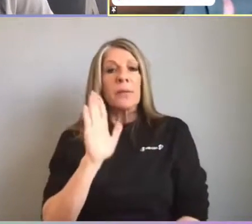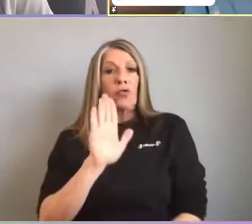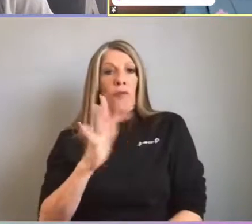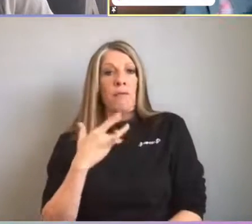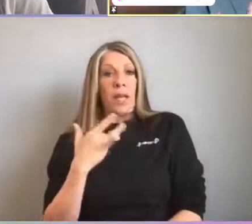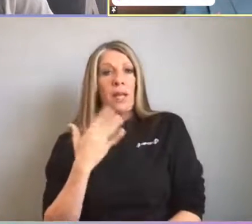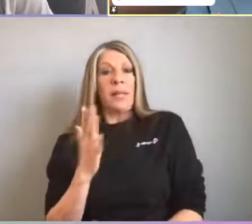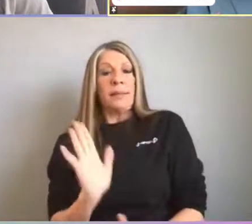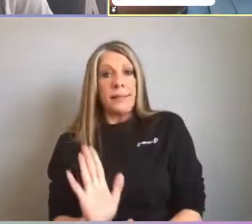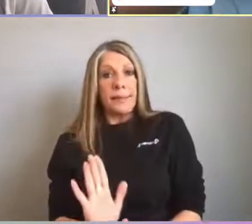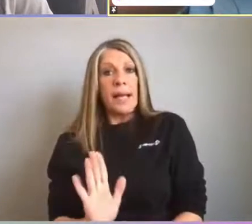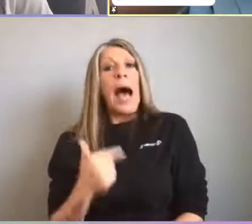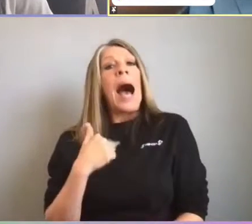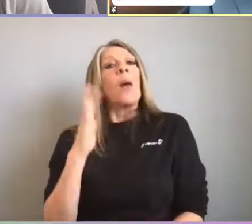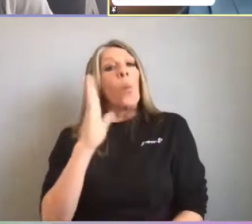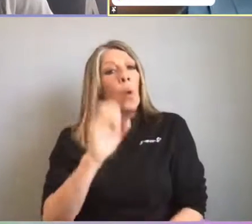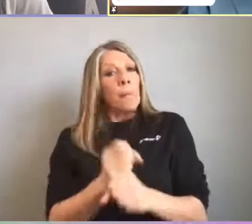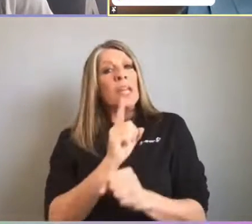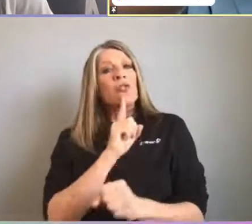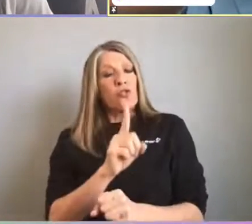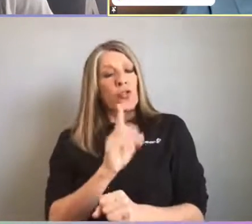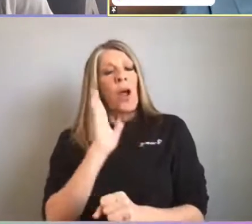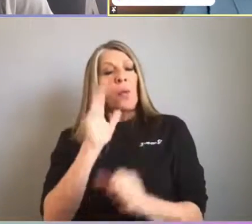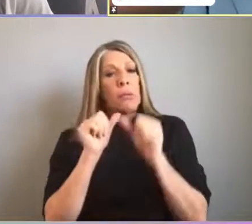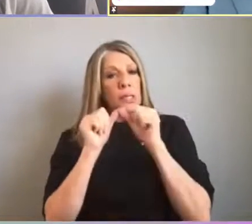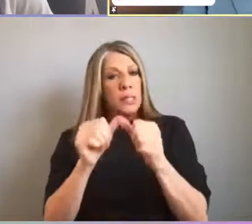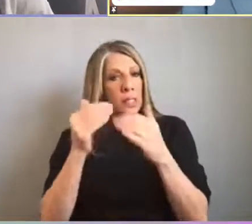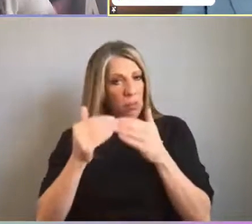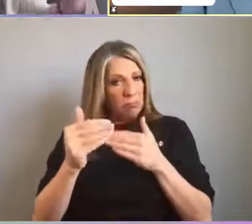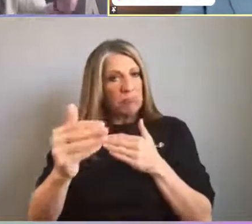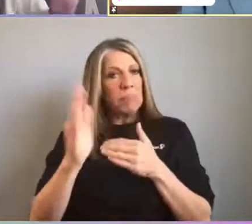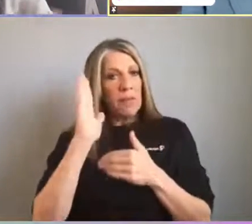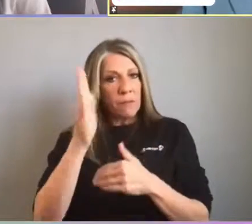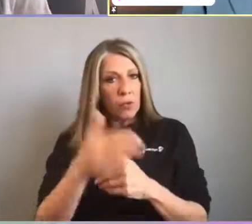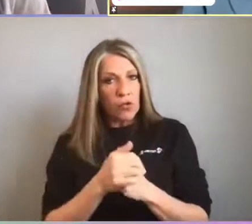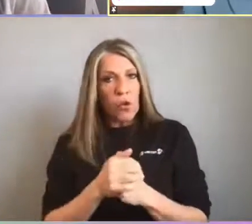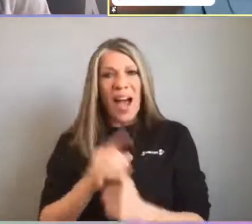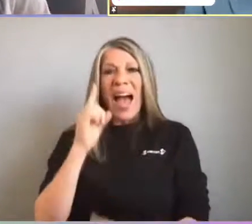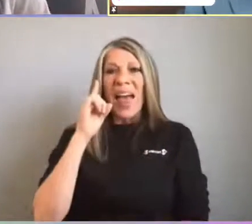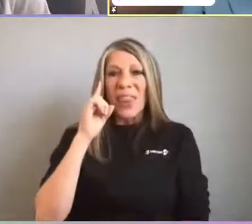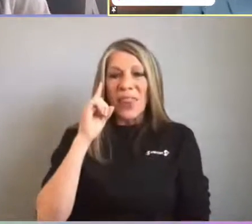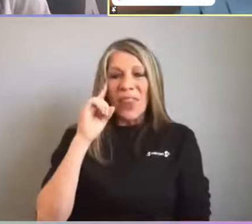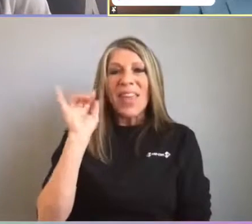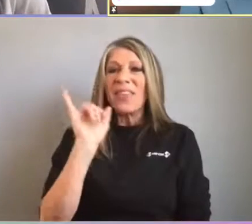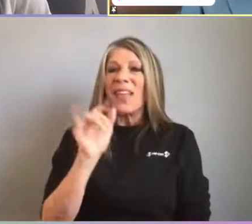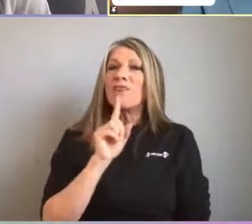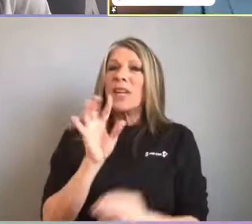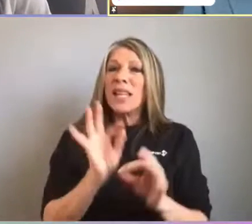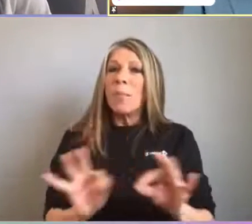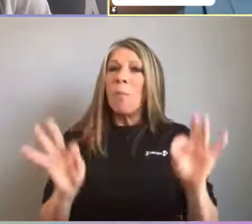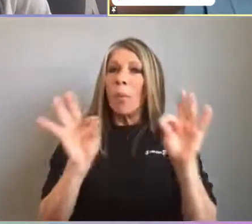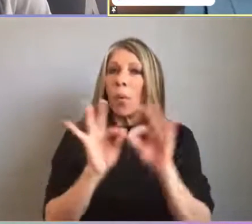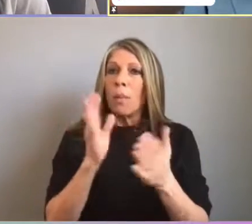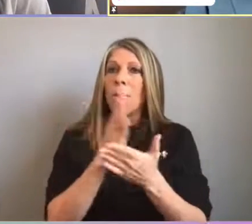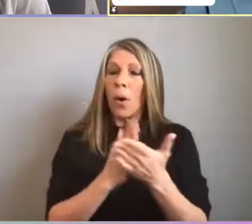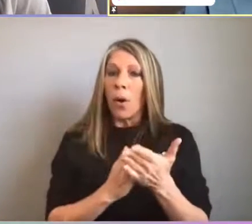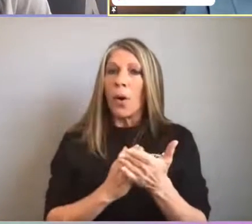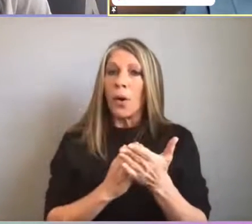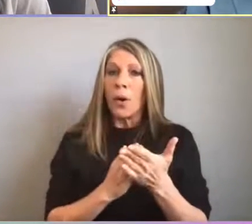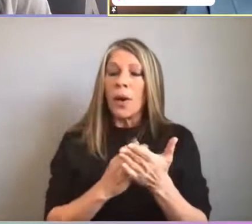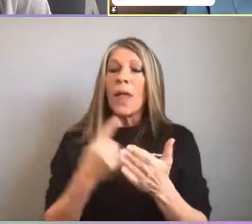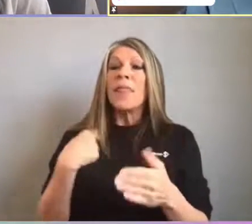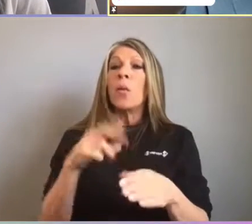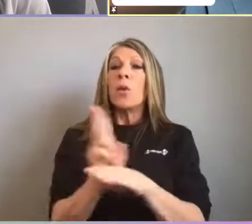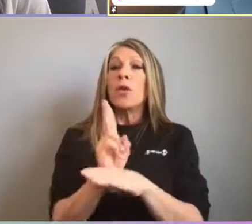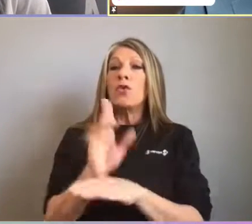where you're from, and I'll make sure I do that going forward. And so I think that is such an important part, is we use it